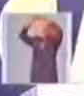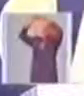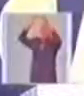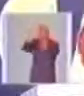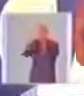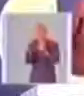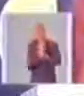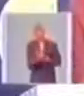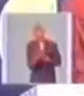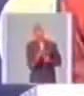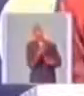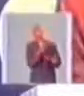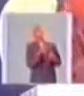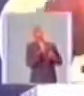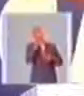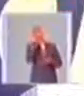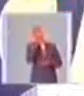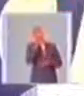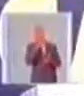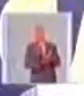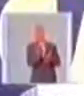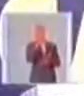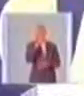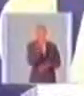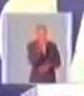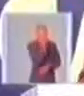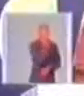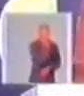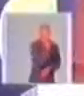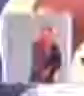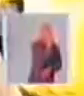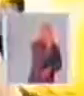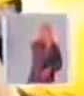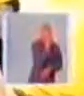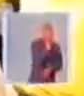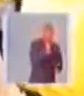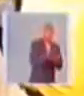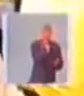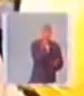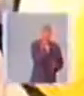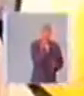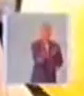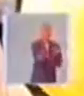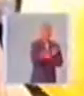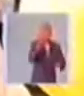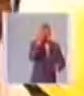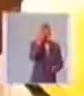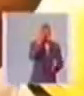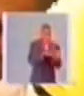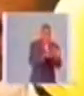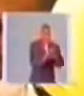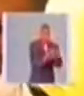Jesus Christ has said, more mistake. The mistake, you don't know the